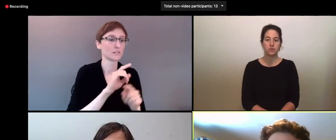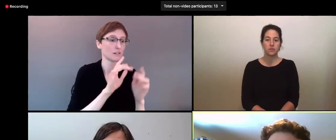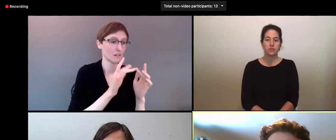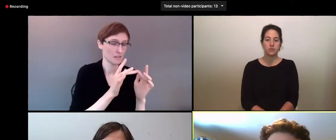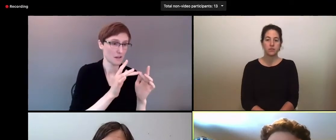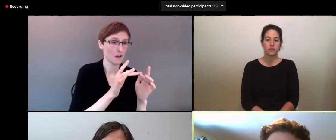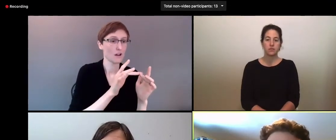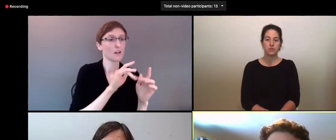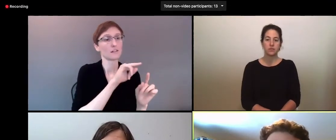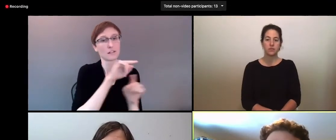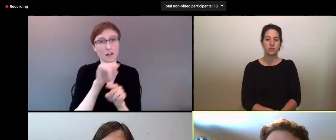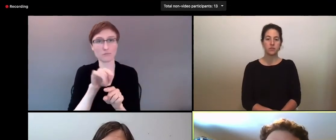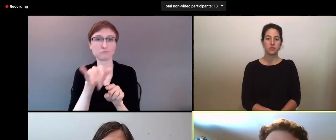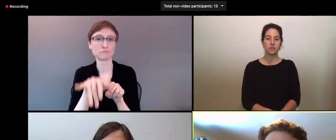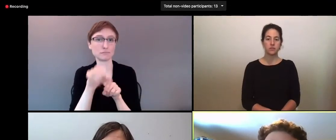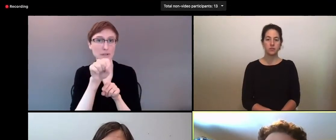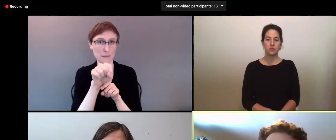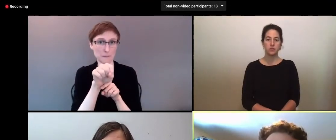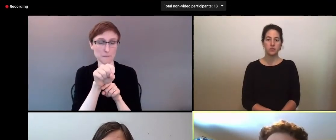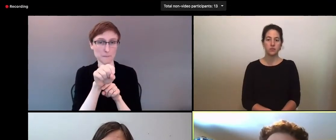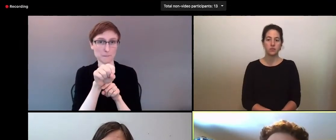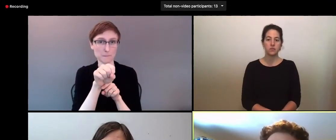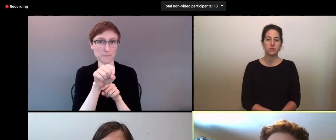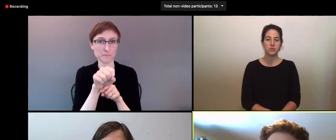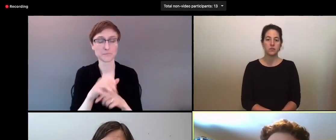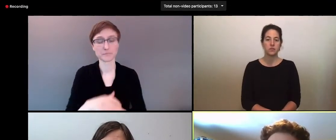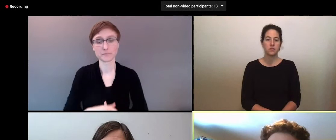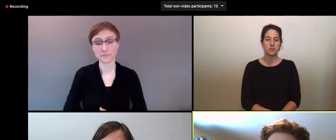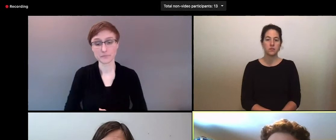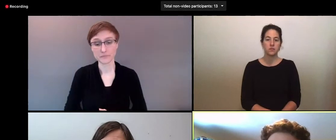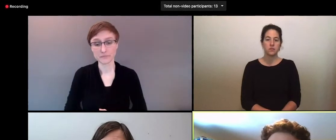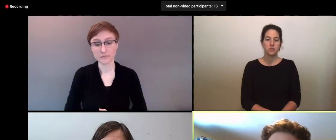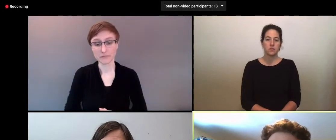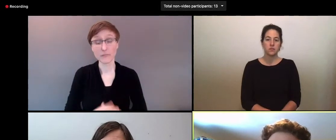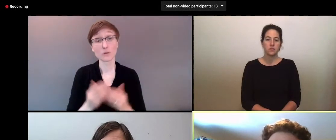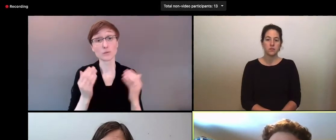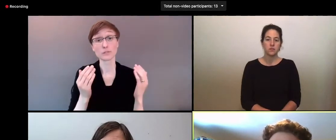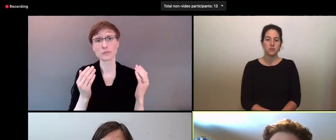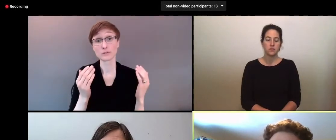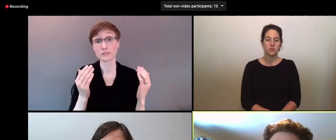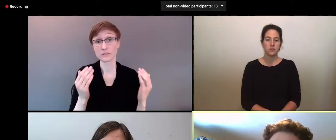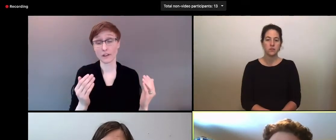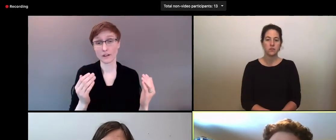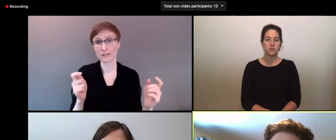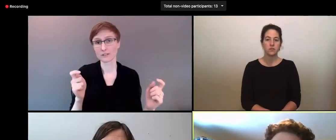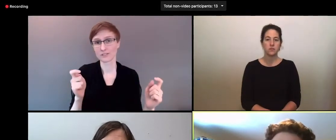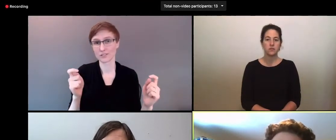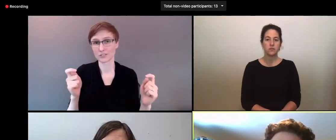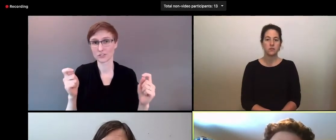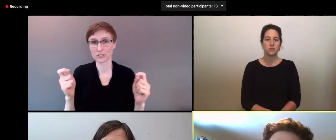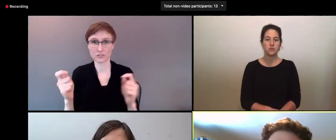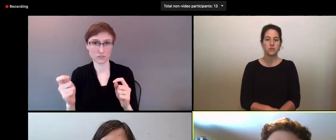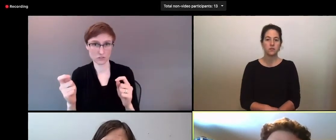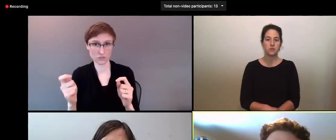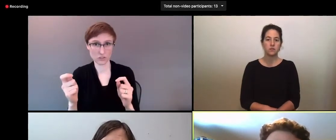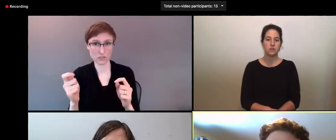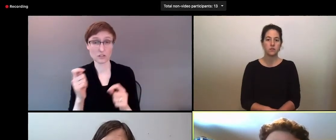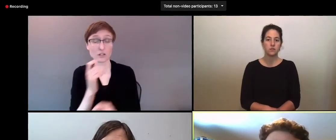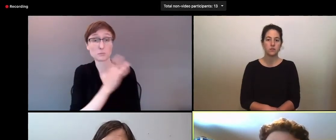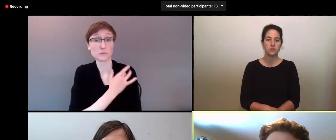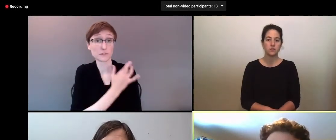of a curbside pickup. We're now in a bit of a transition period where with guidance from the